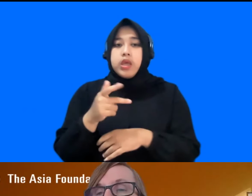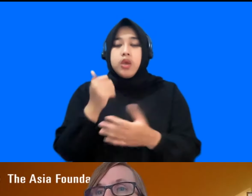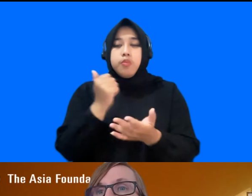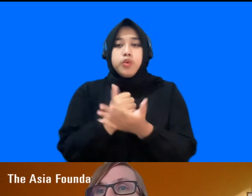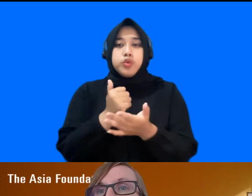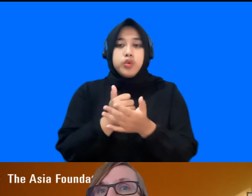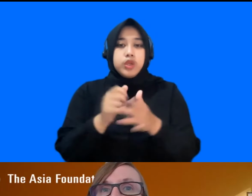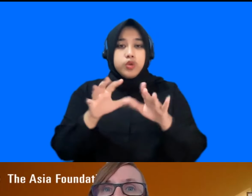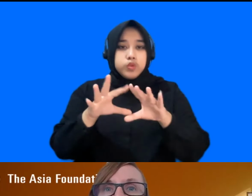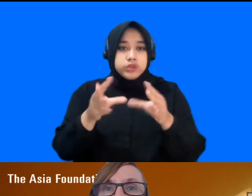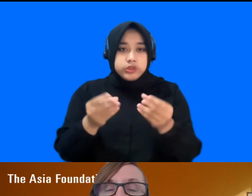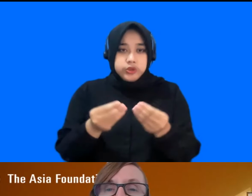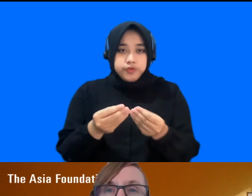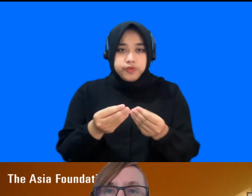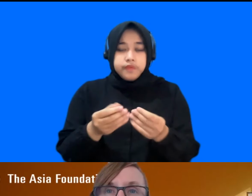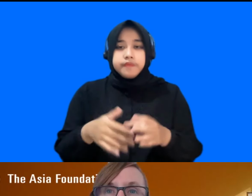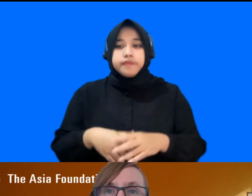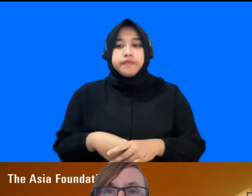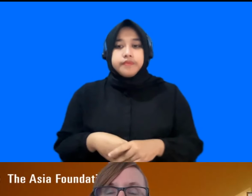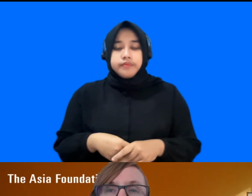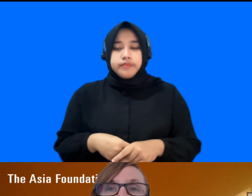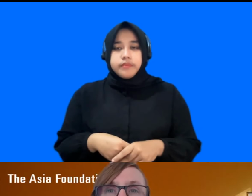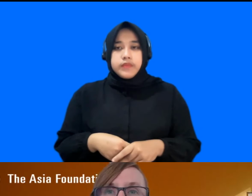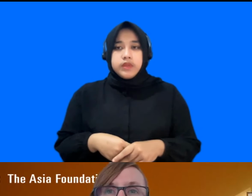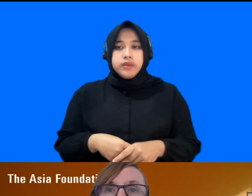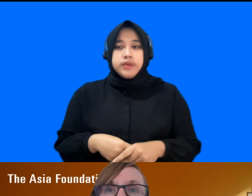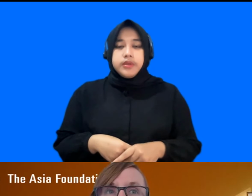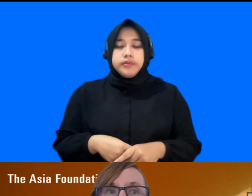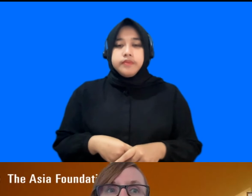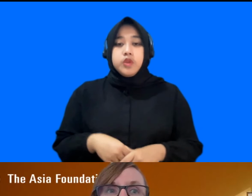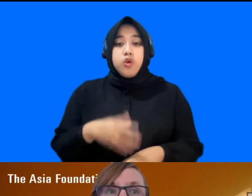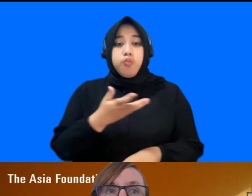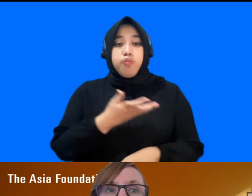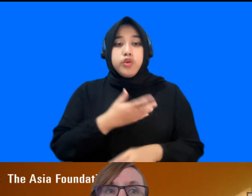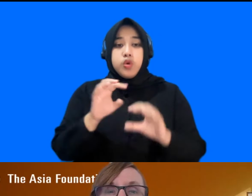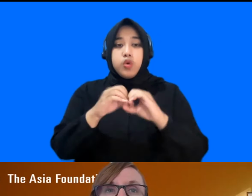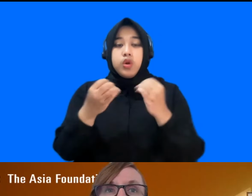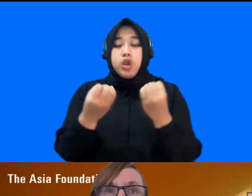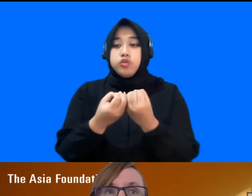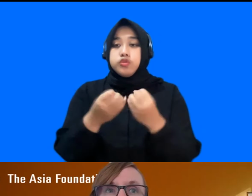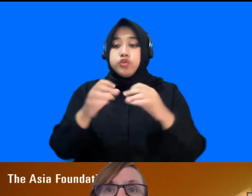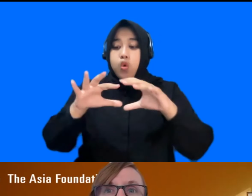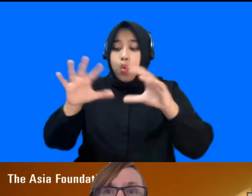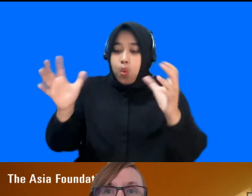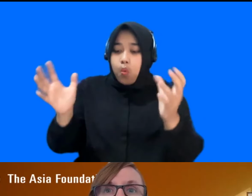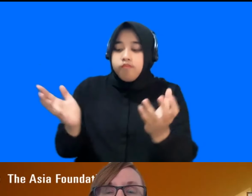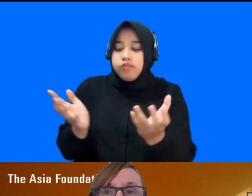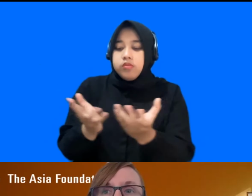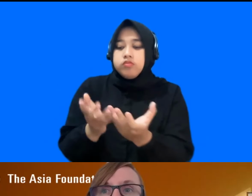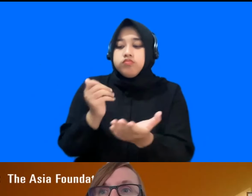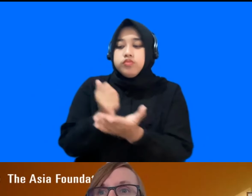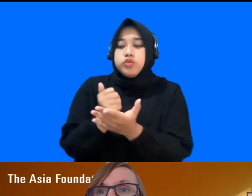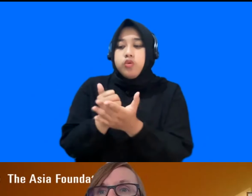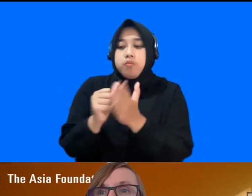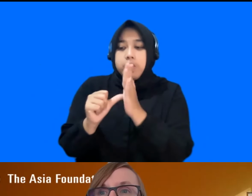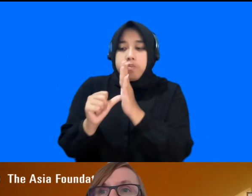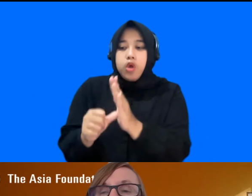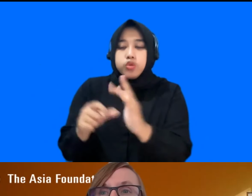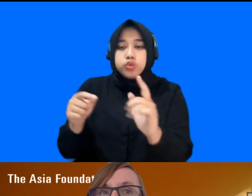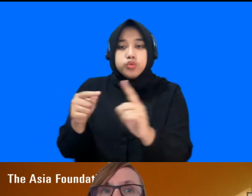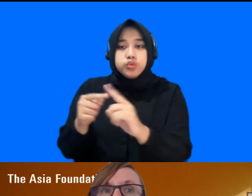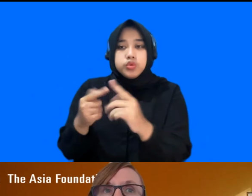a global organization that helps foster these communities. So like in the open geospatial field, we